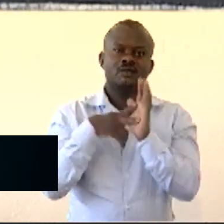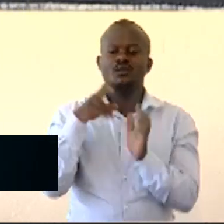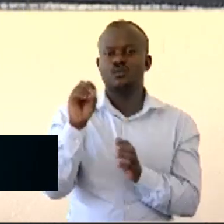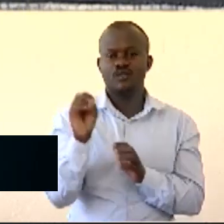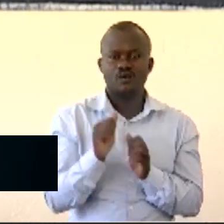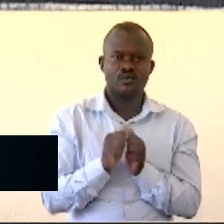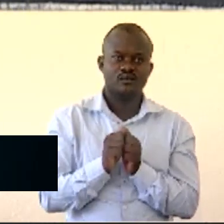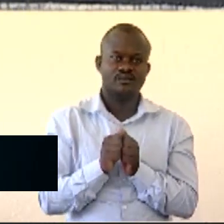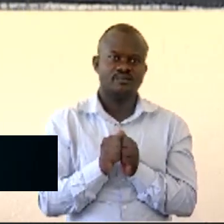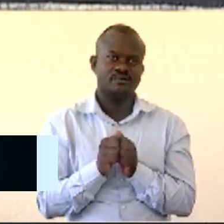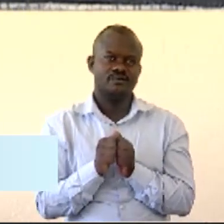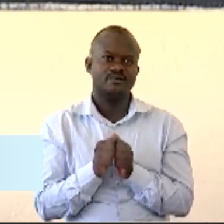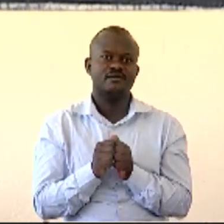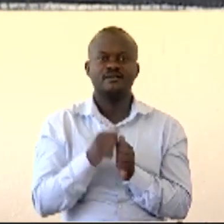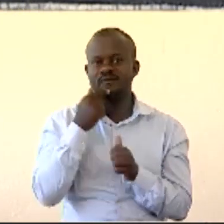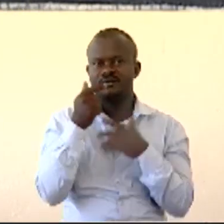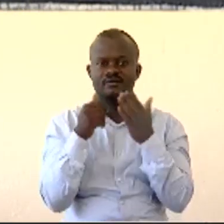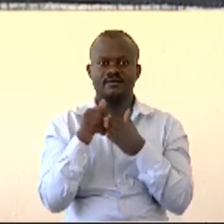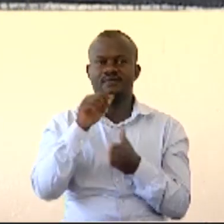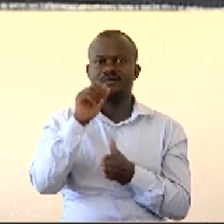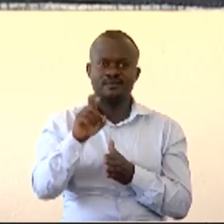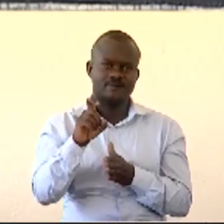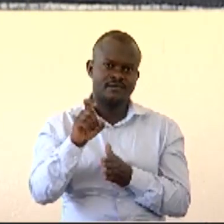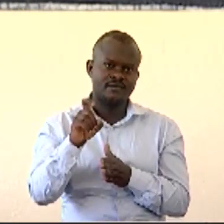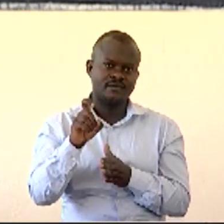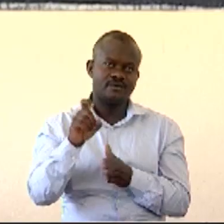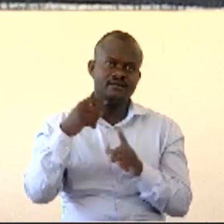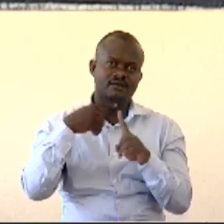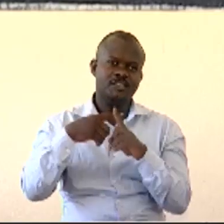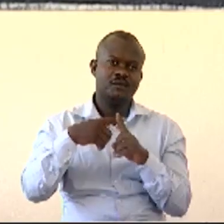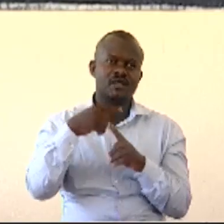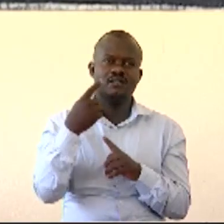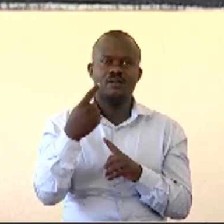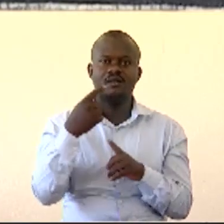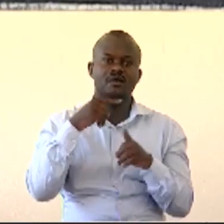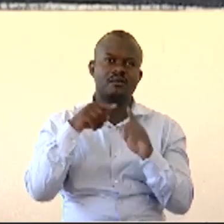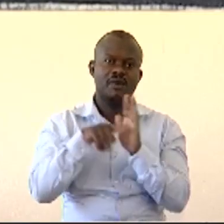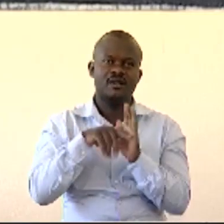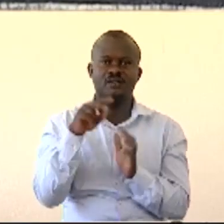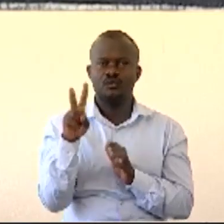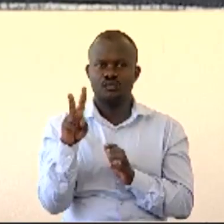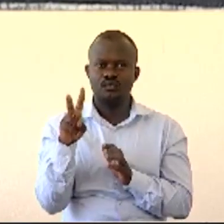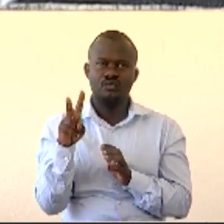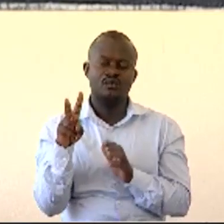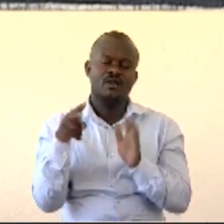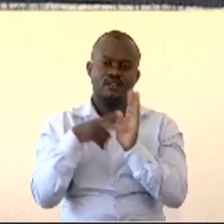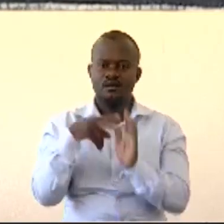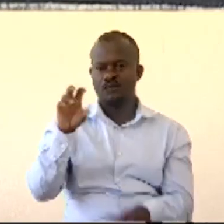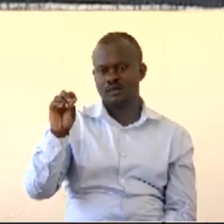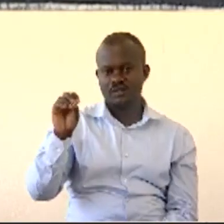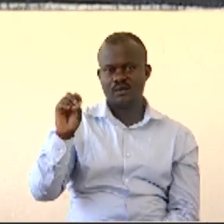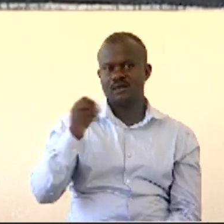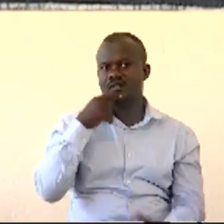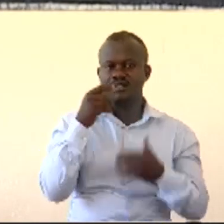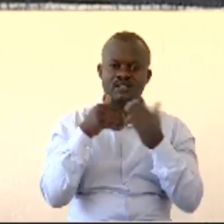0. So that is X plus 1 minus 2 is equal to 0. That's